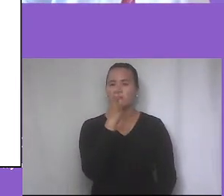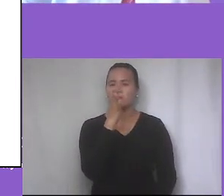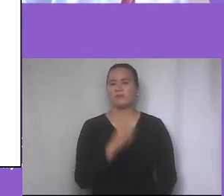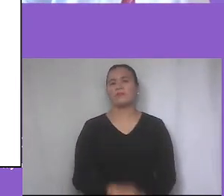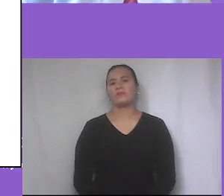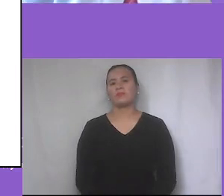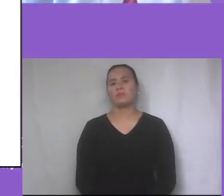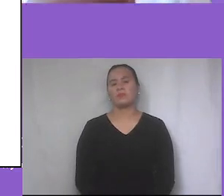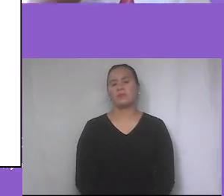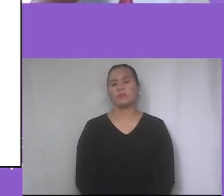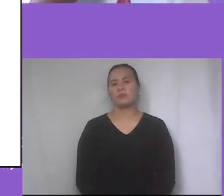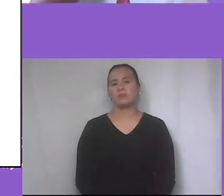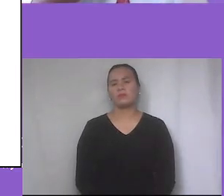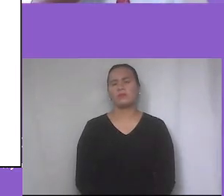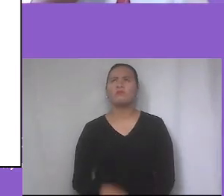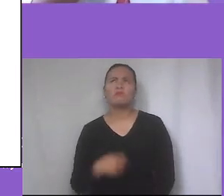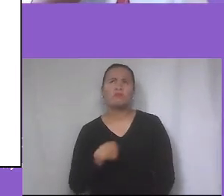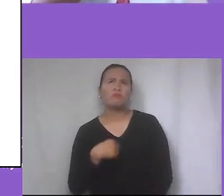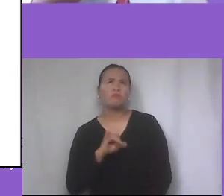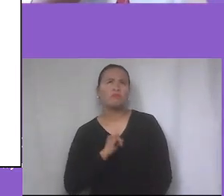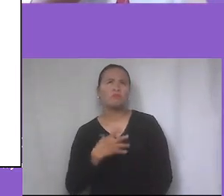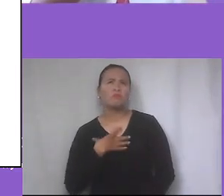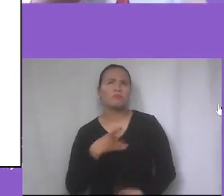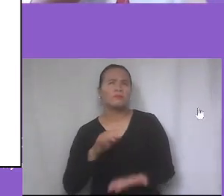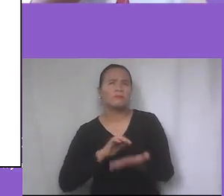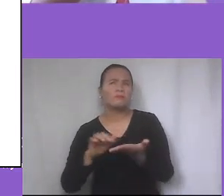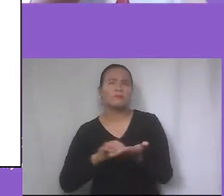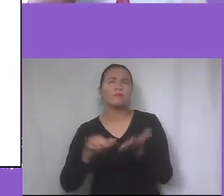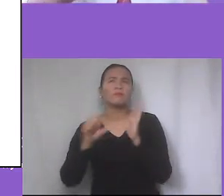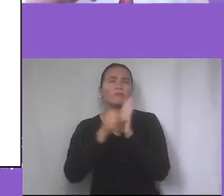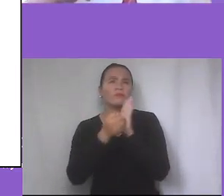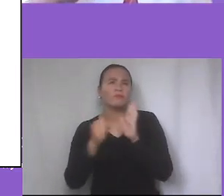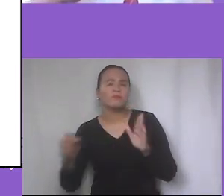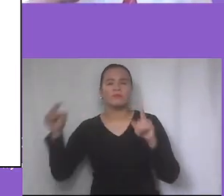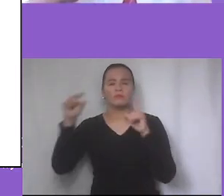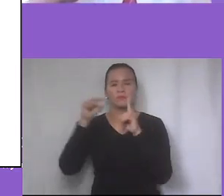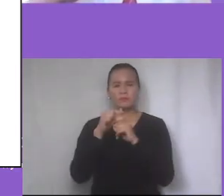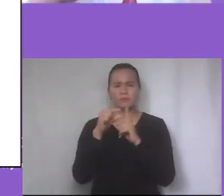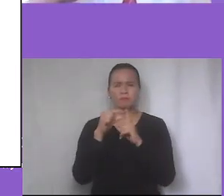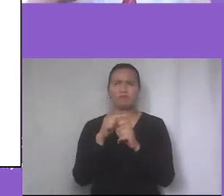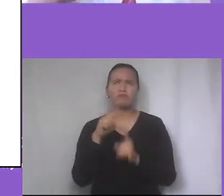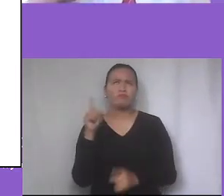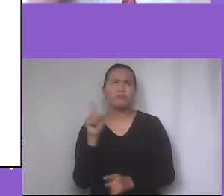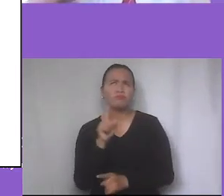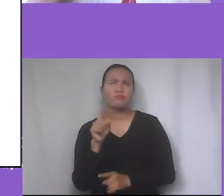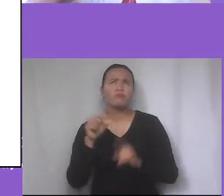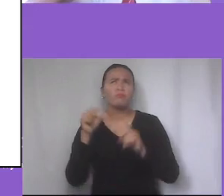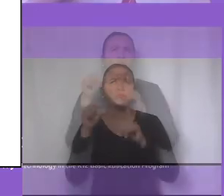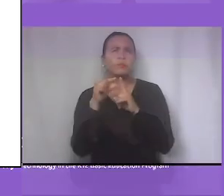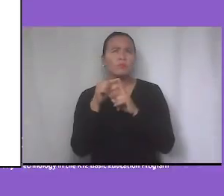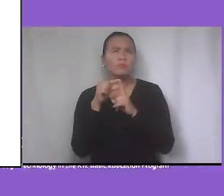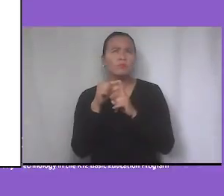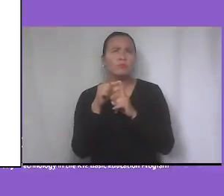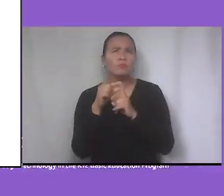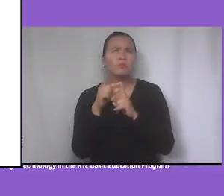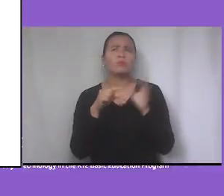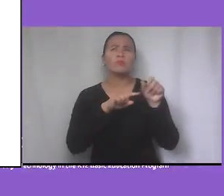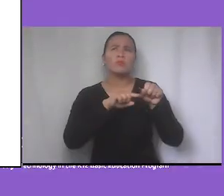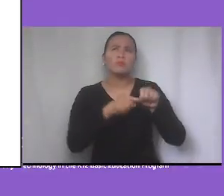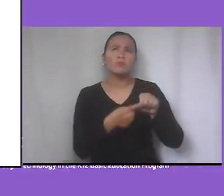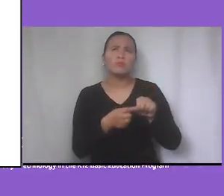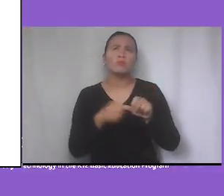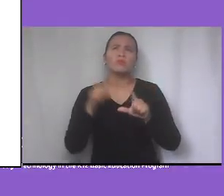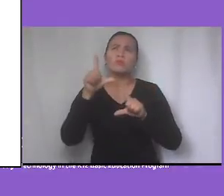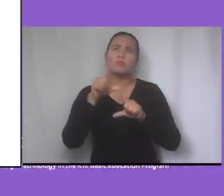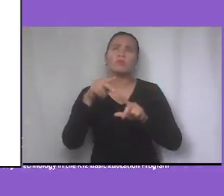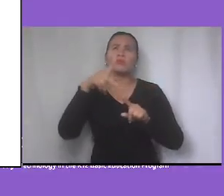tunog ng mga salita. Alin kaya ang mga salitang nagsisimula sa titik P na pwedeng alagaan sa